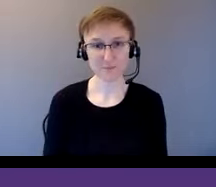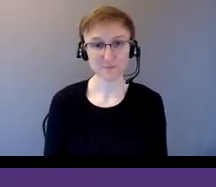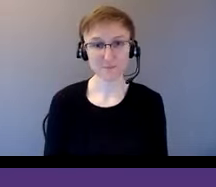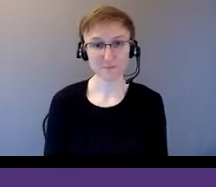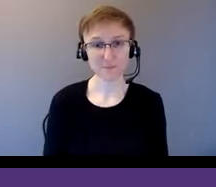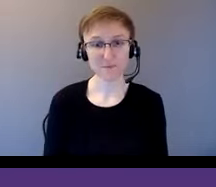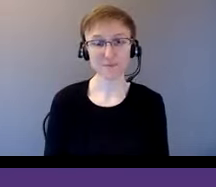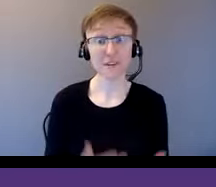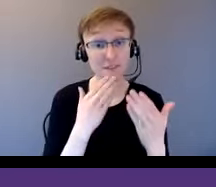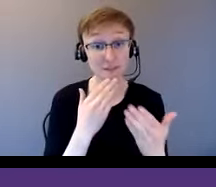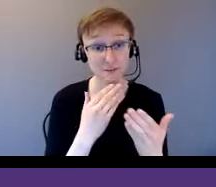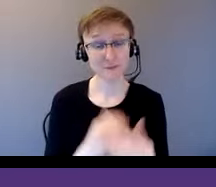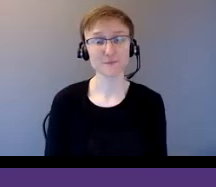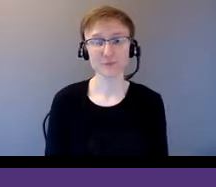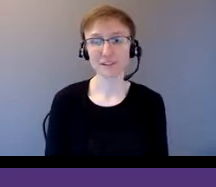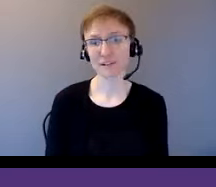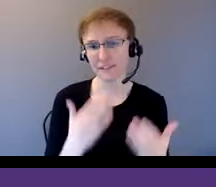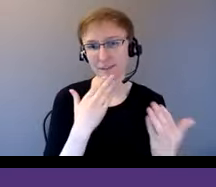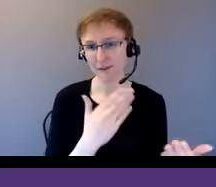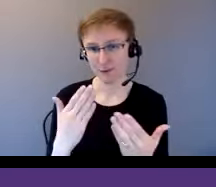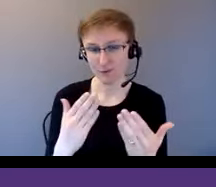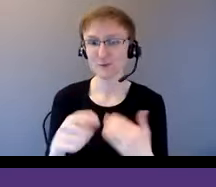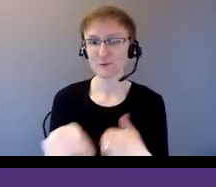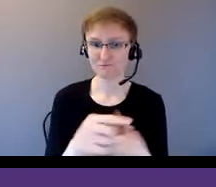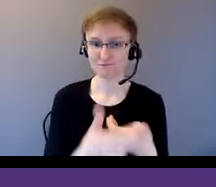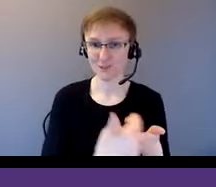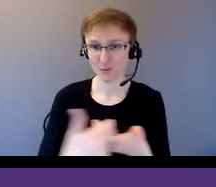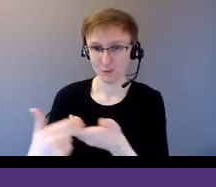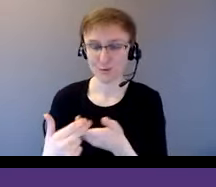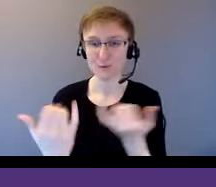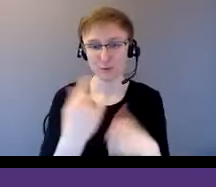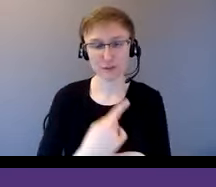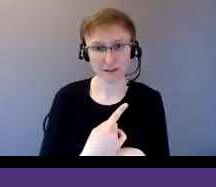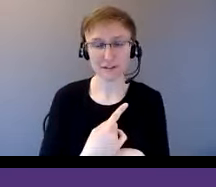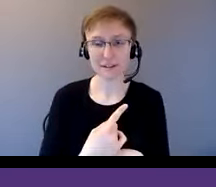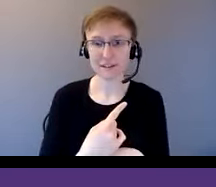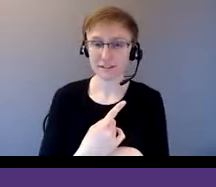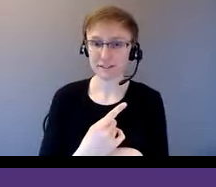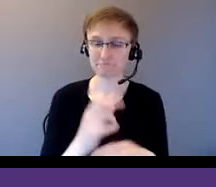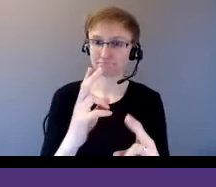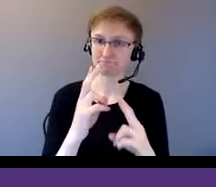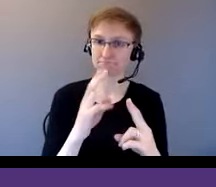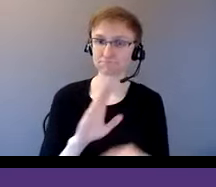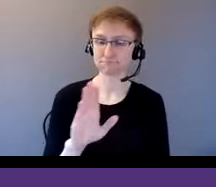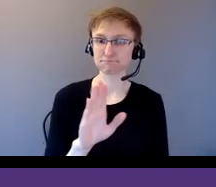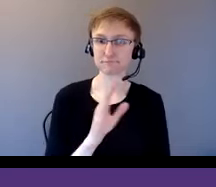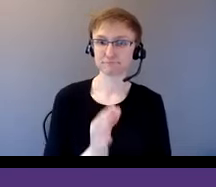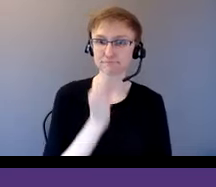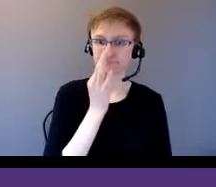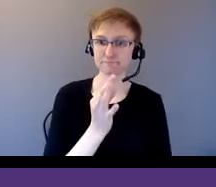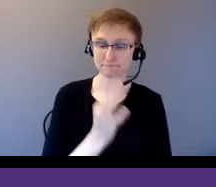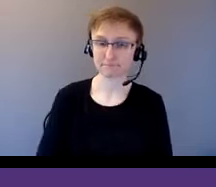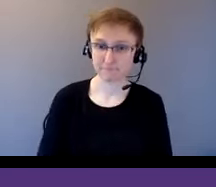very distinguished panel for helping in today's preparation for this webinar series and panel